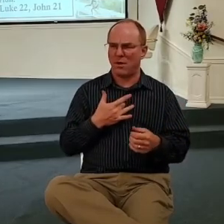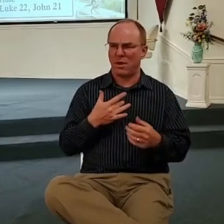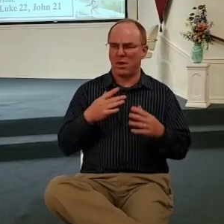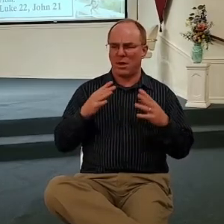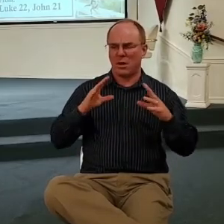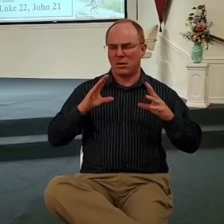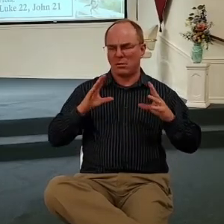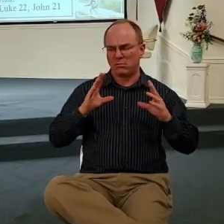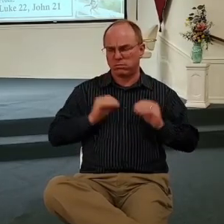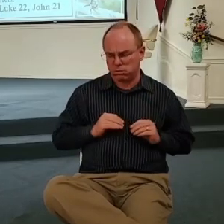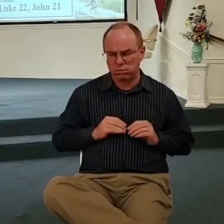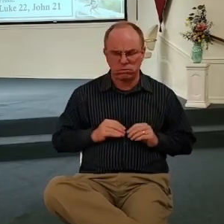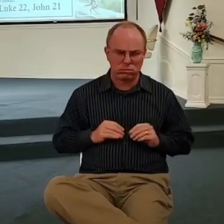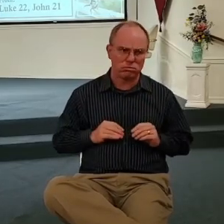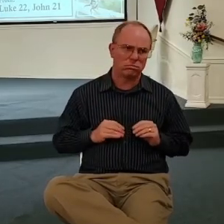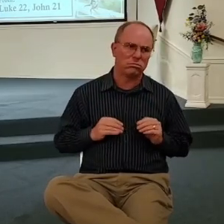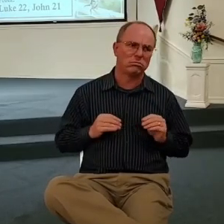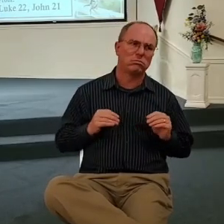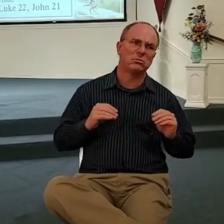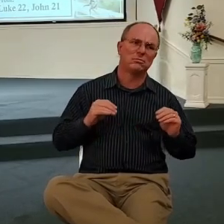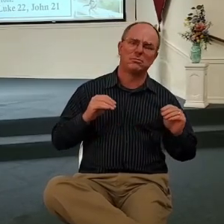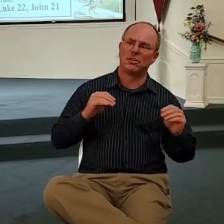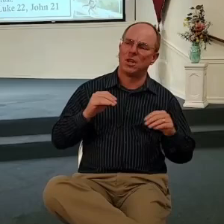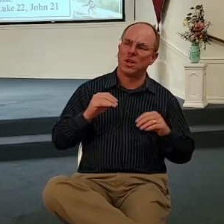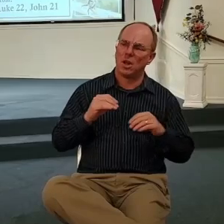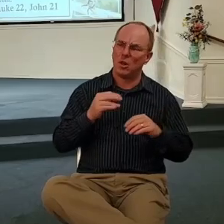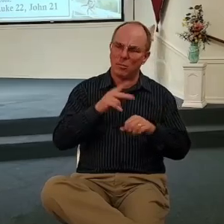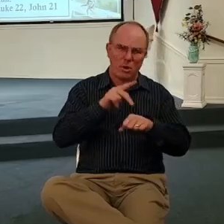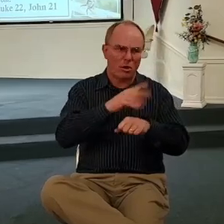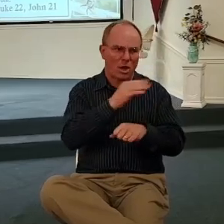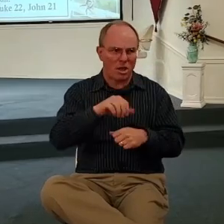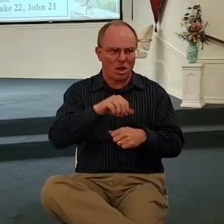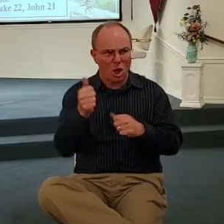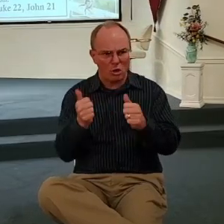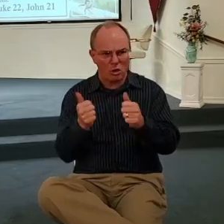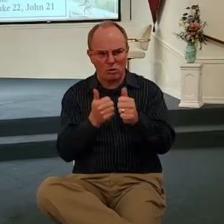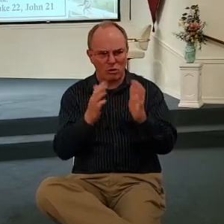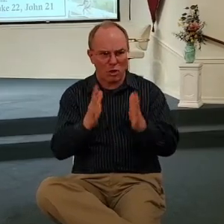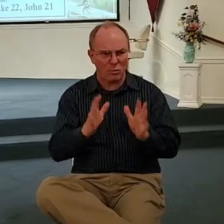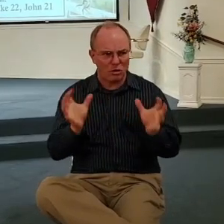several other disciples have returned home to return to fishing.